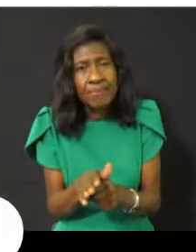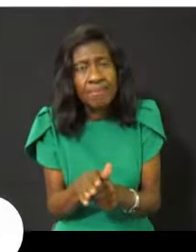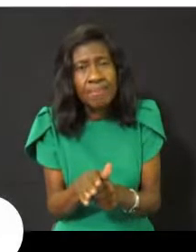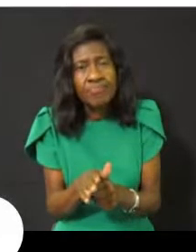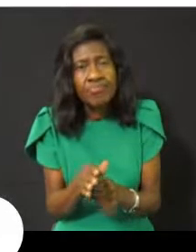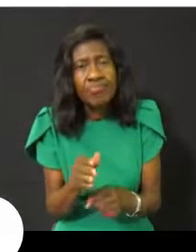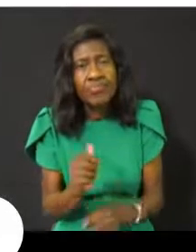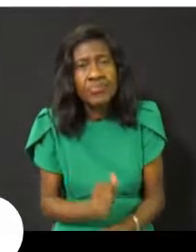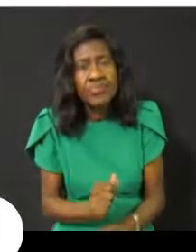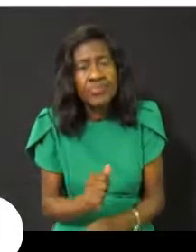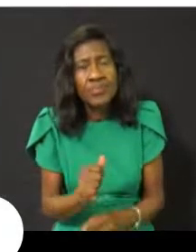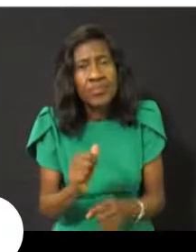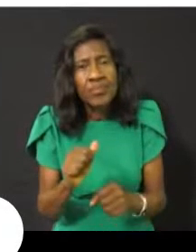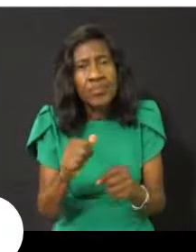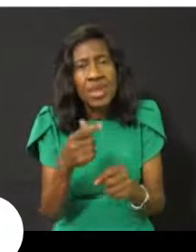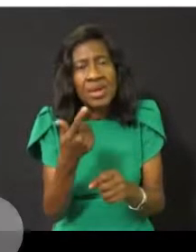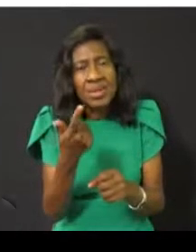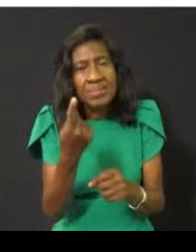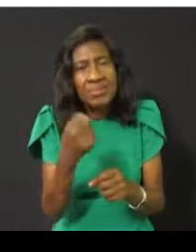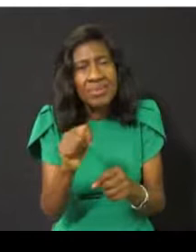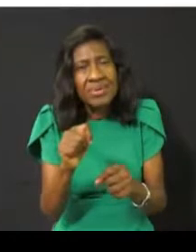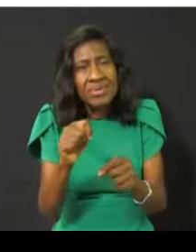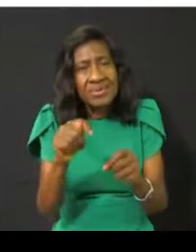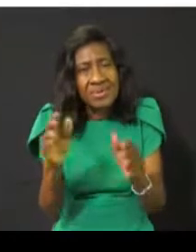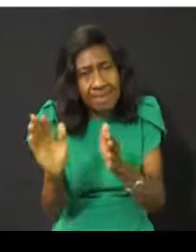The structure of the plan.